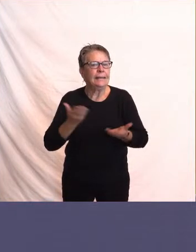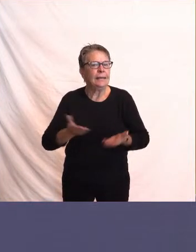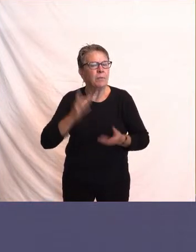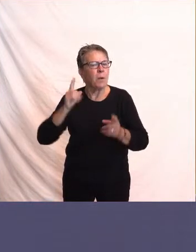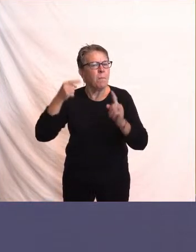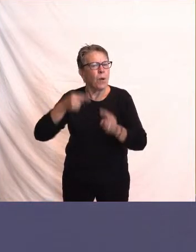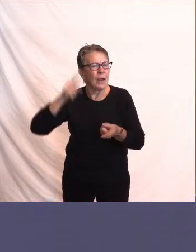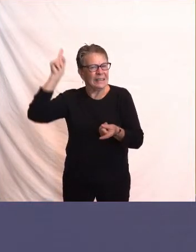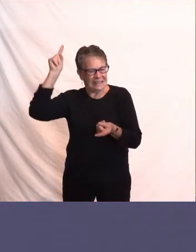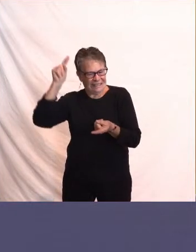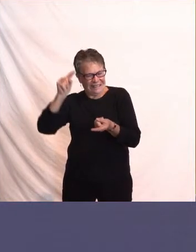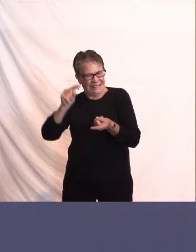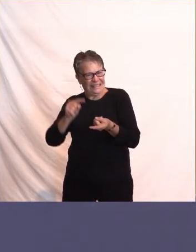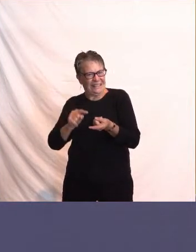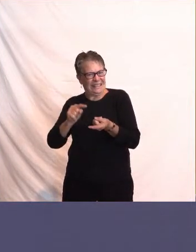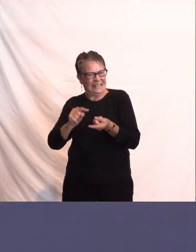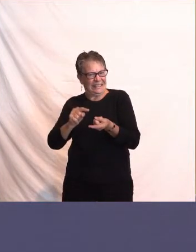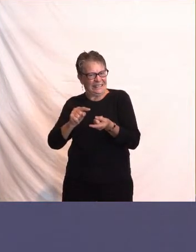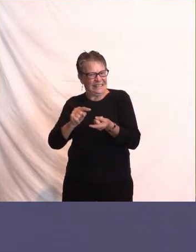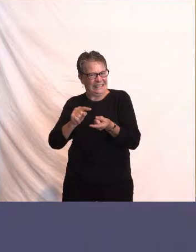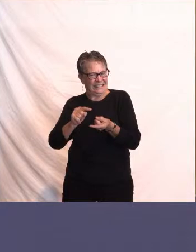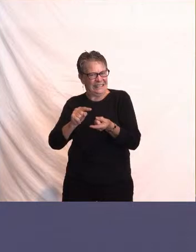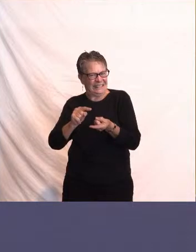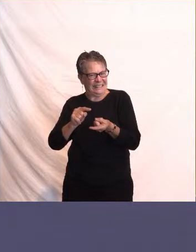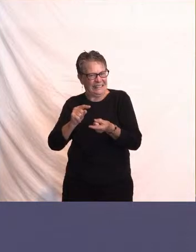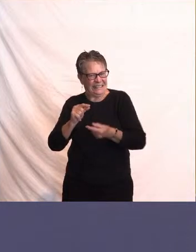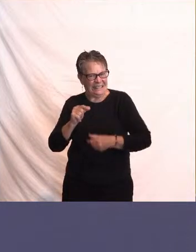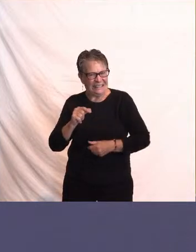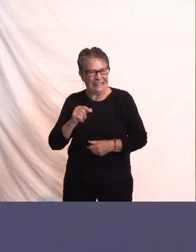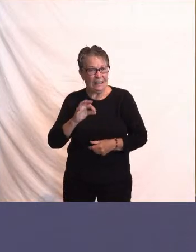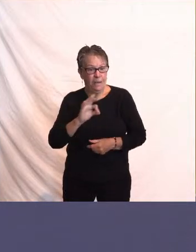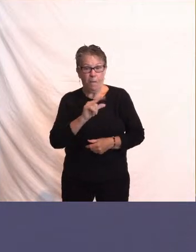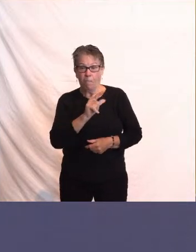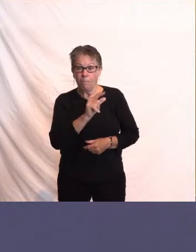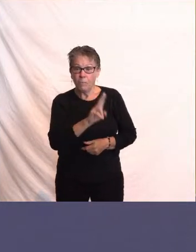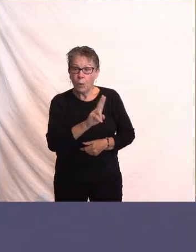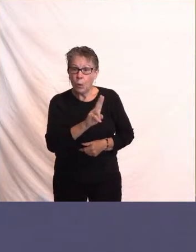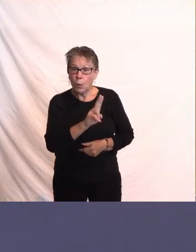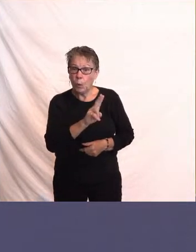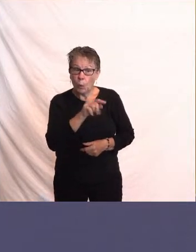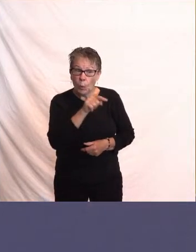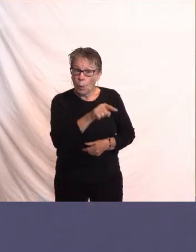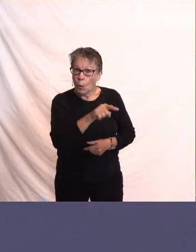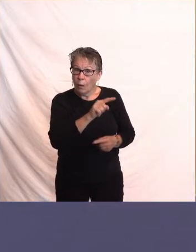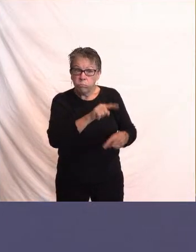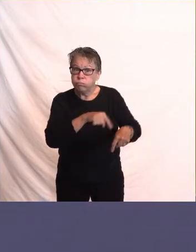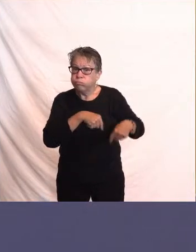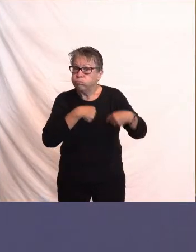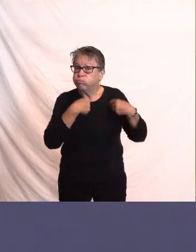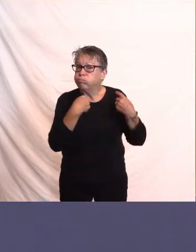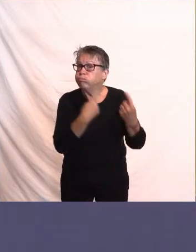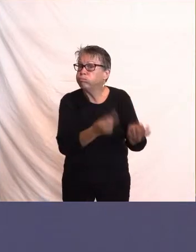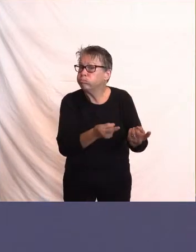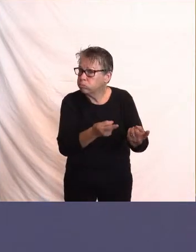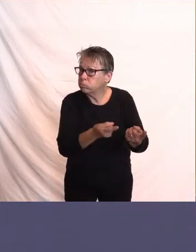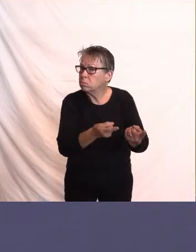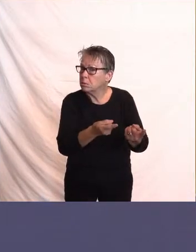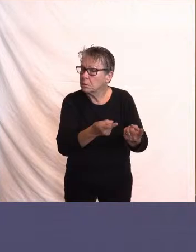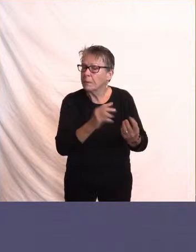well above that, particularly with the Delta variant. But at the time he said it, we were actually coming down. It was in April or May, and it was coming toward